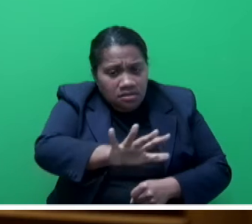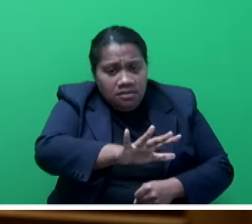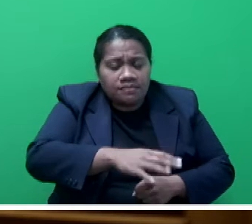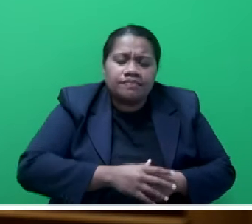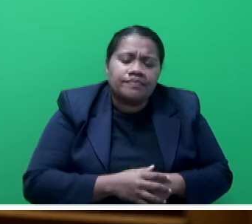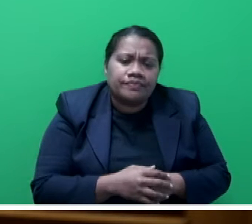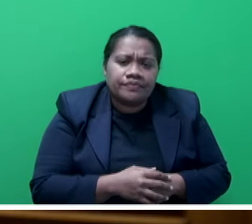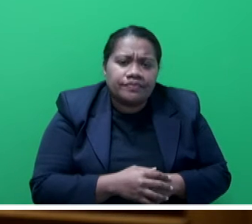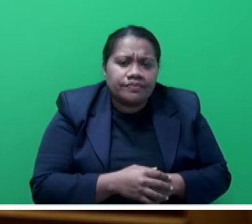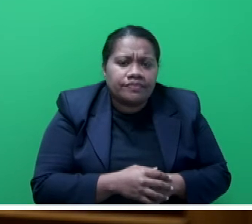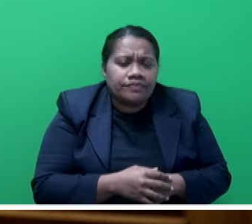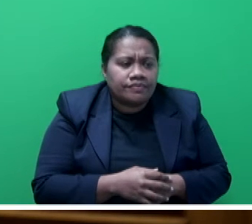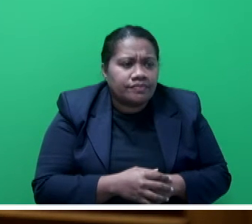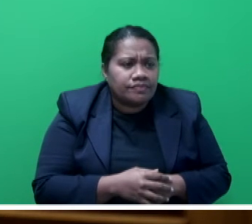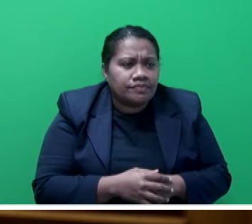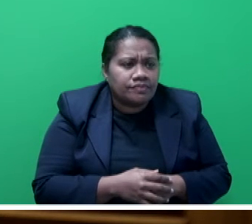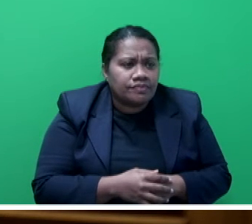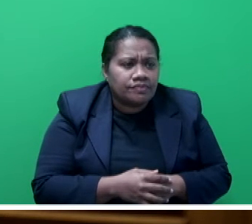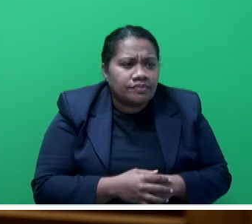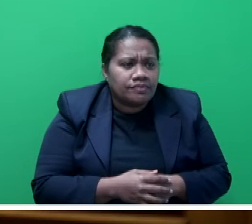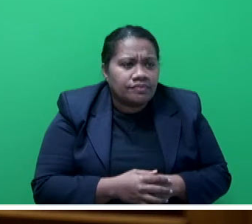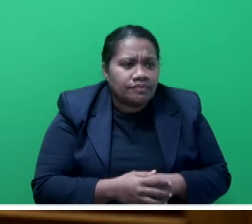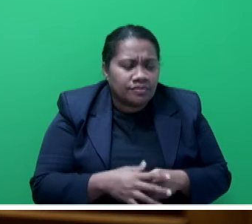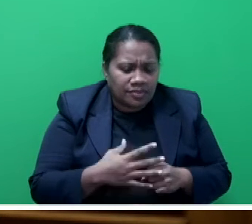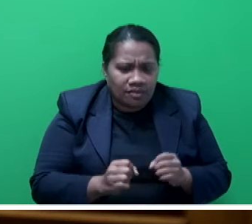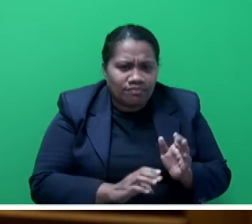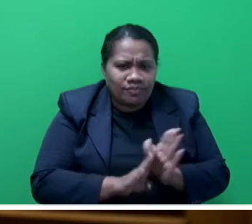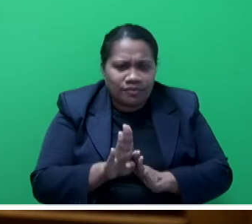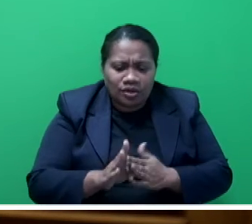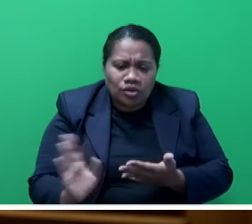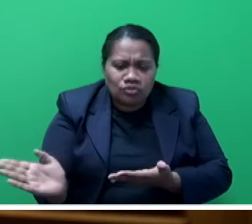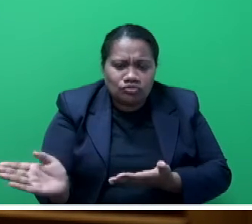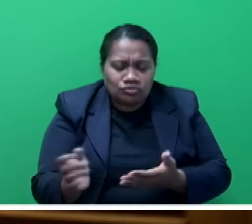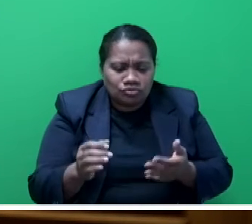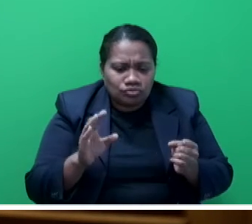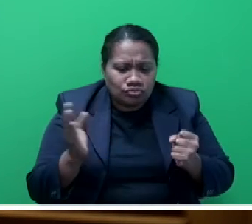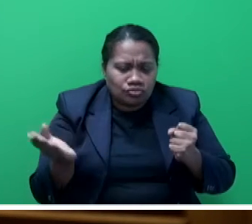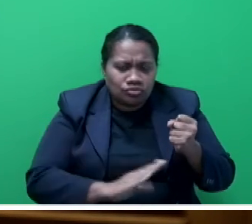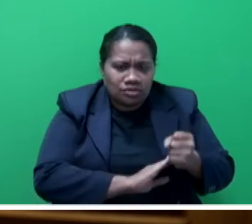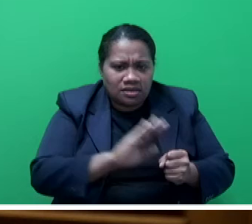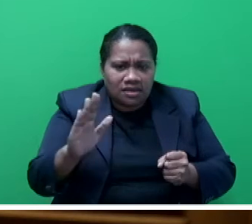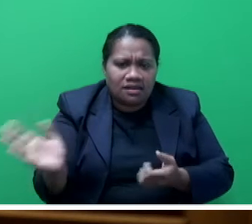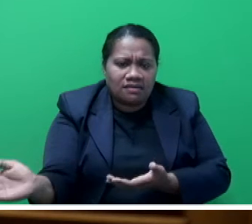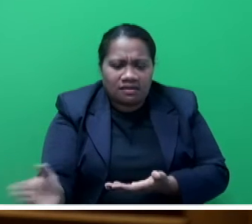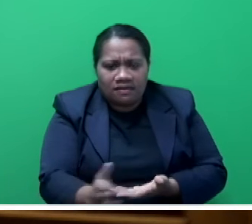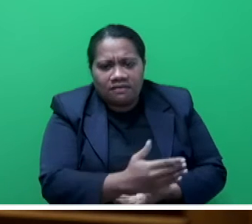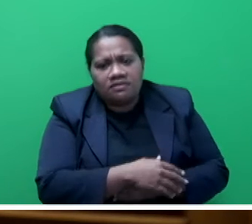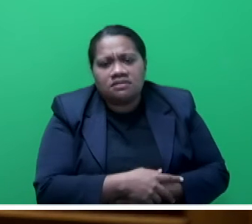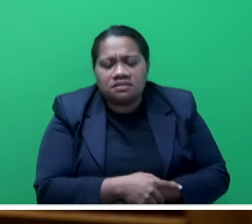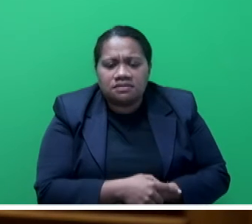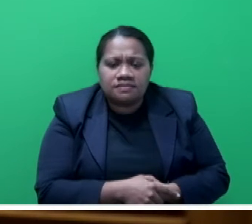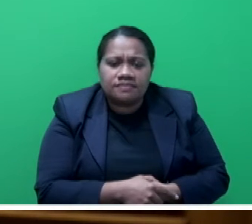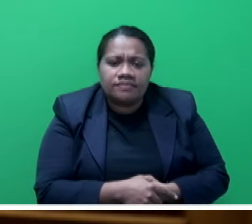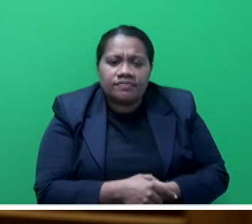that way a little while ago, a boom in sugarcane harvesters. Most of these harvesters are actually owned by cooperatives, and